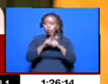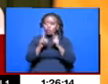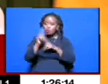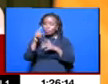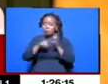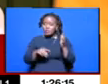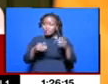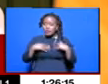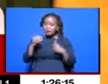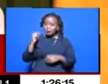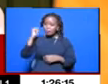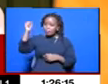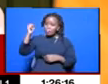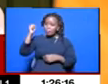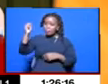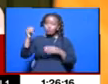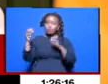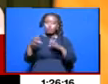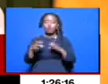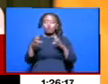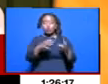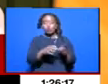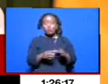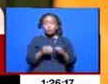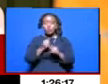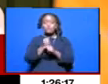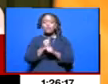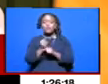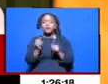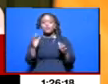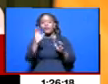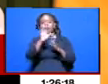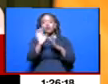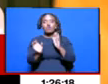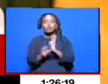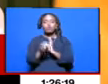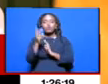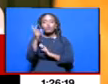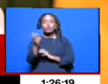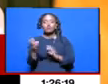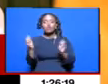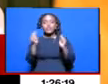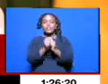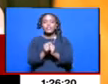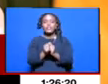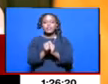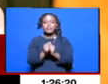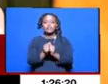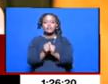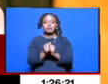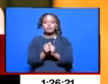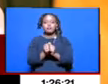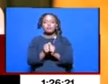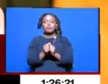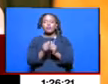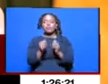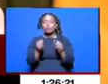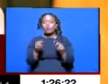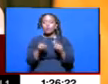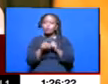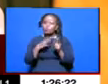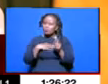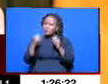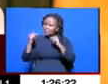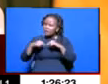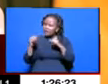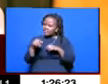elite in the making of the Constitution of 2010. And why do I agree with him?